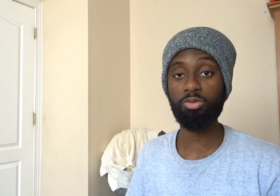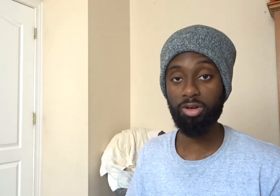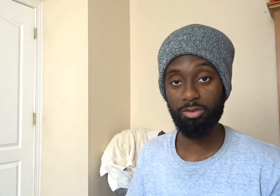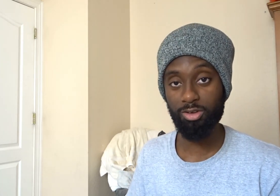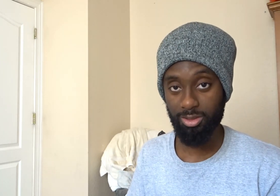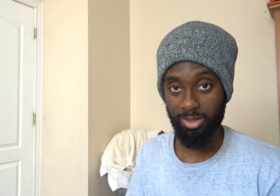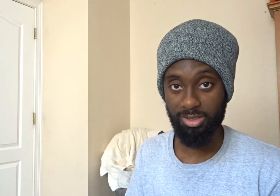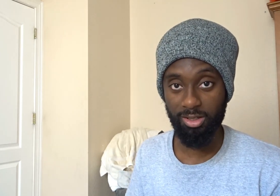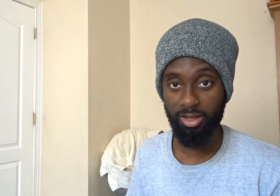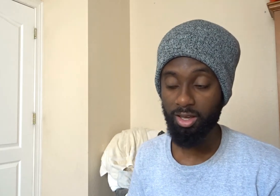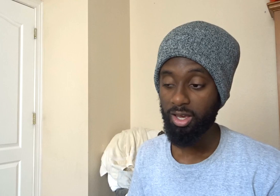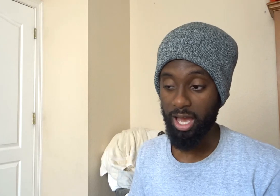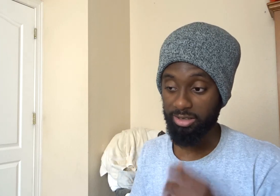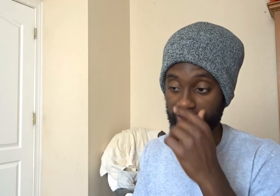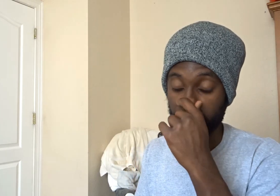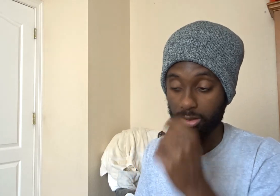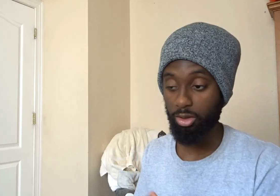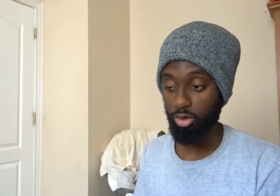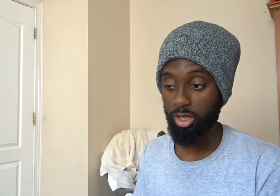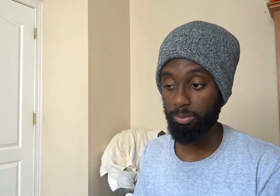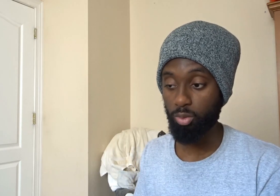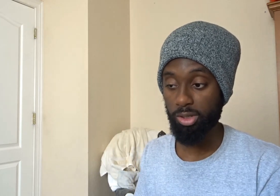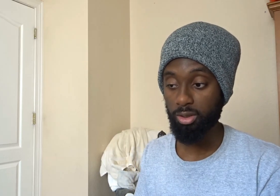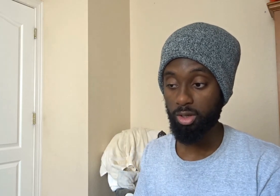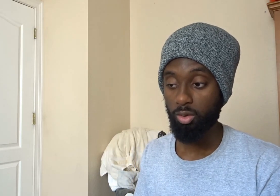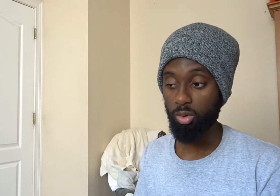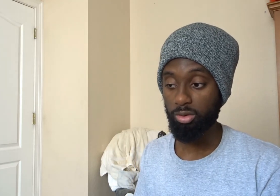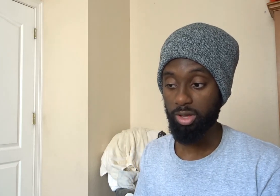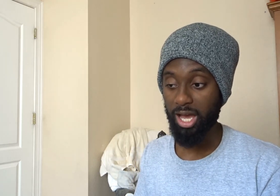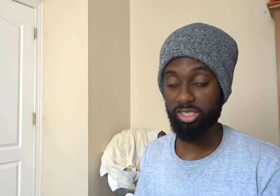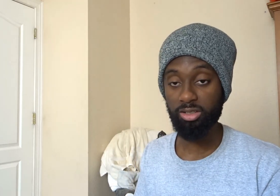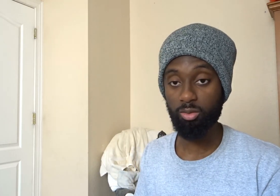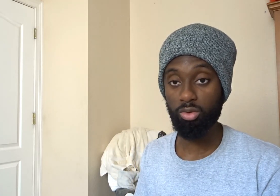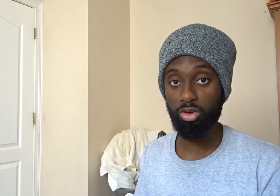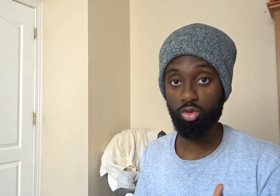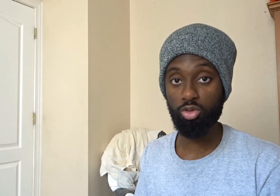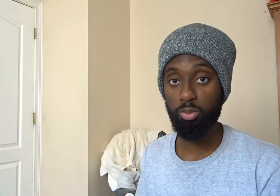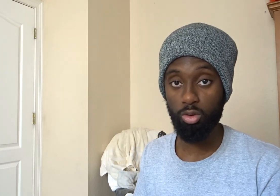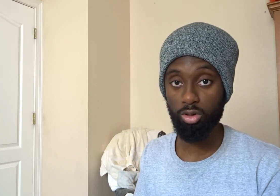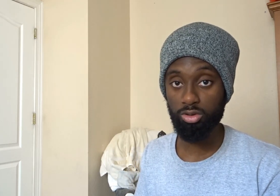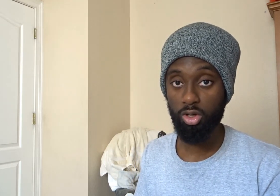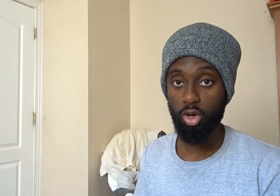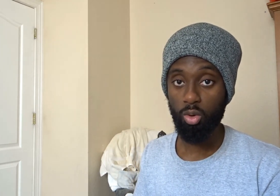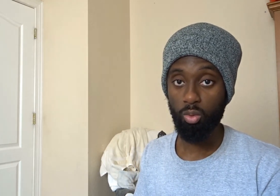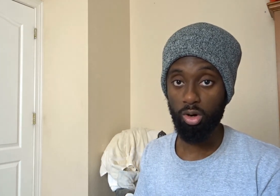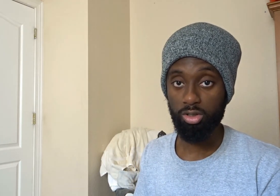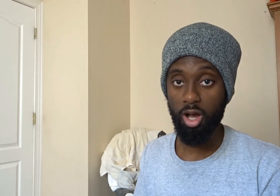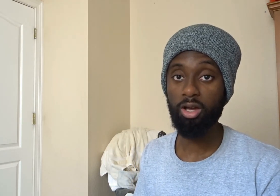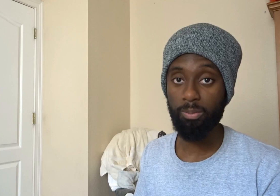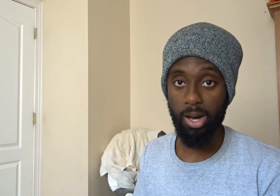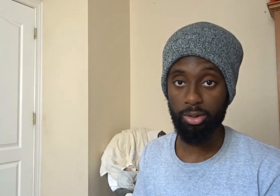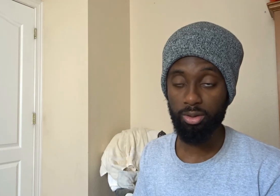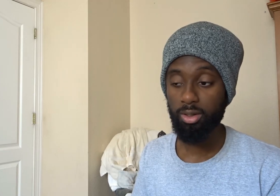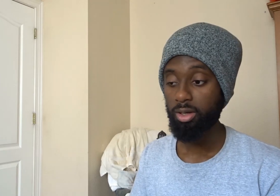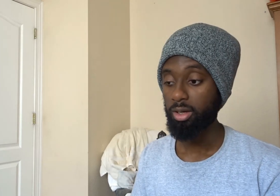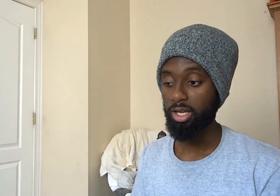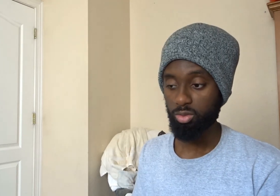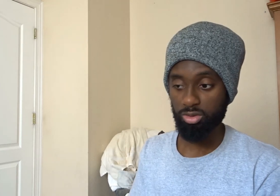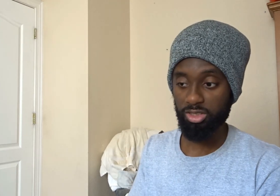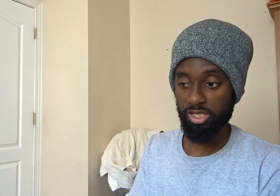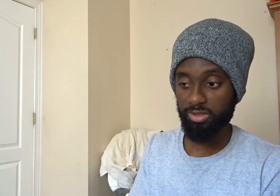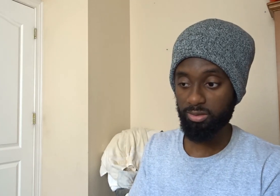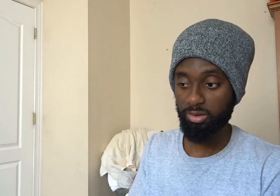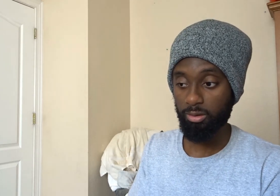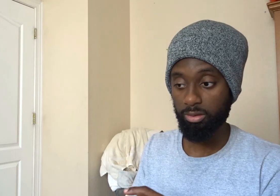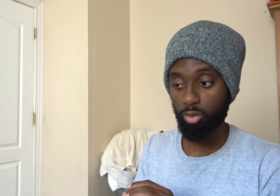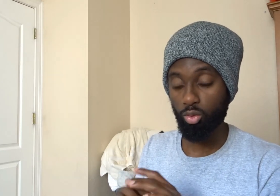It was super funny the first time I seen it. I actually seen another clip, one where the news reporters were talking about her. And this